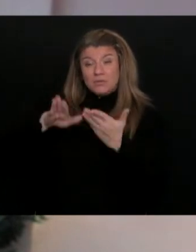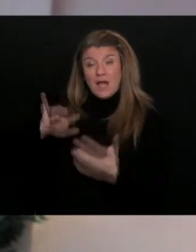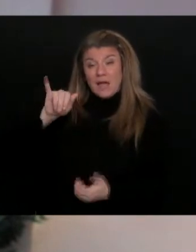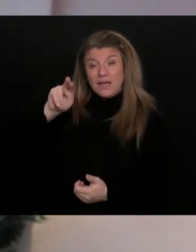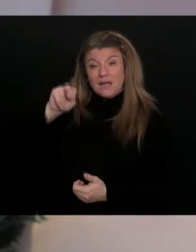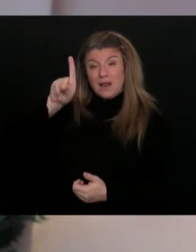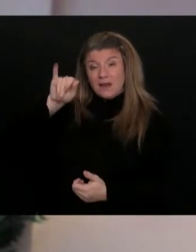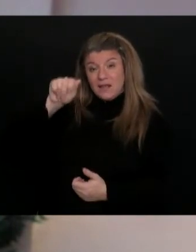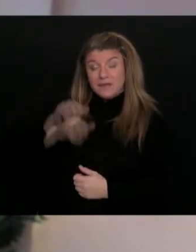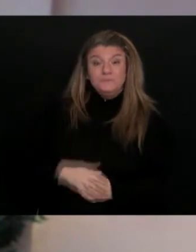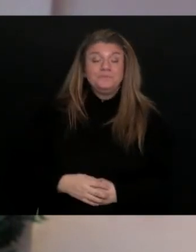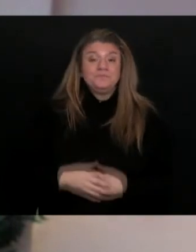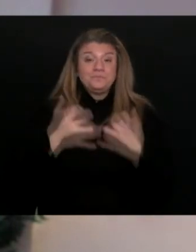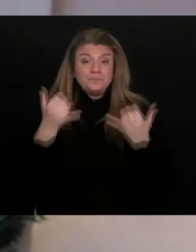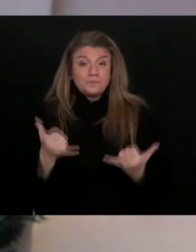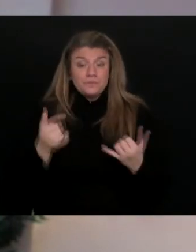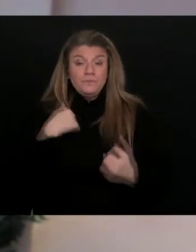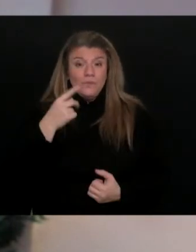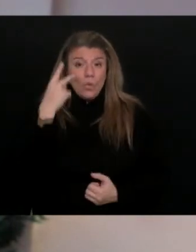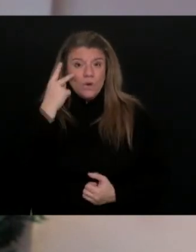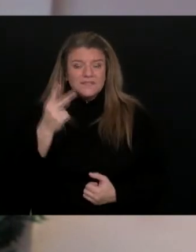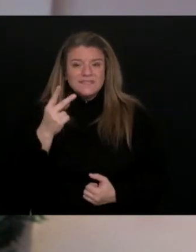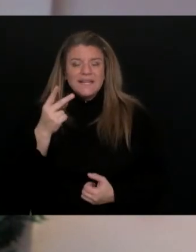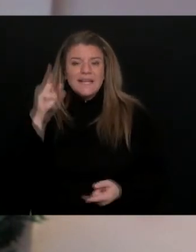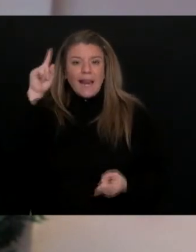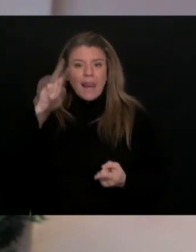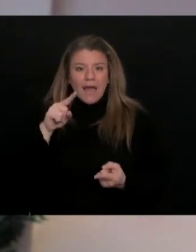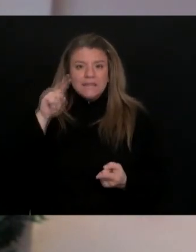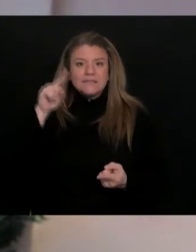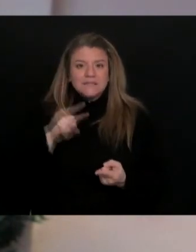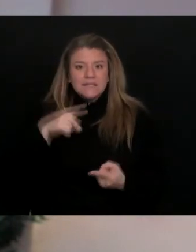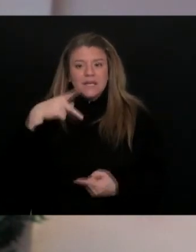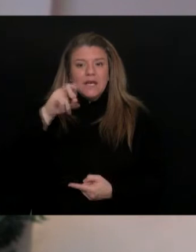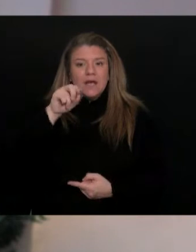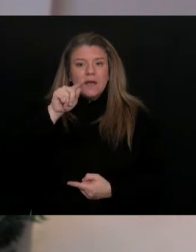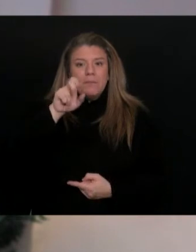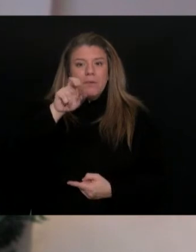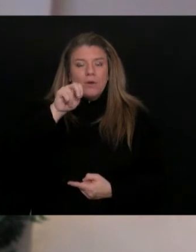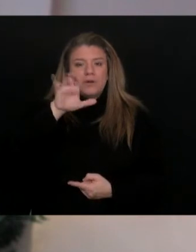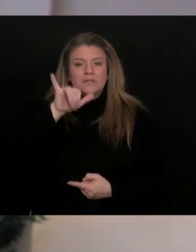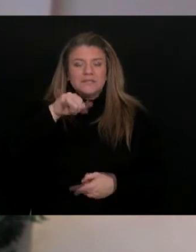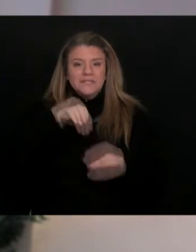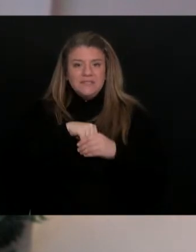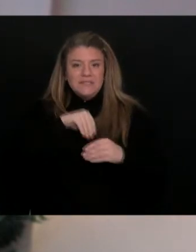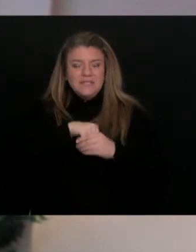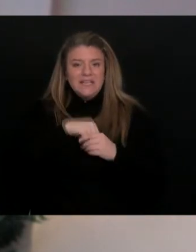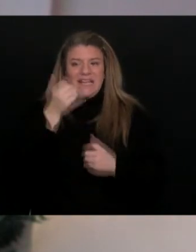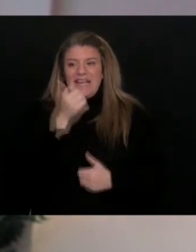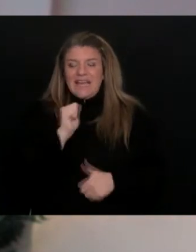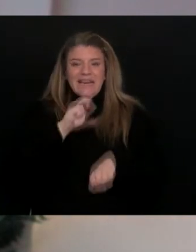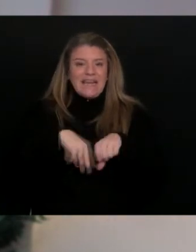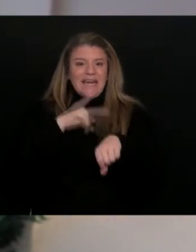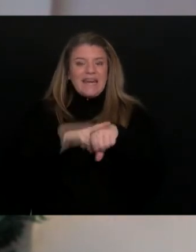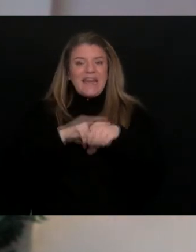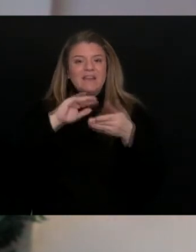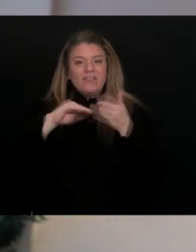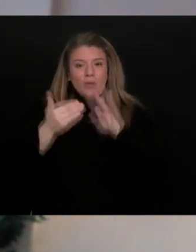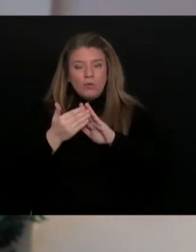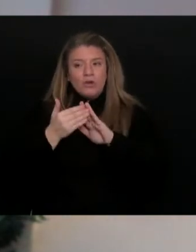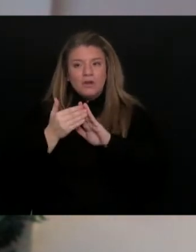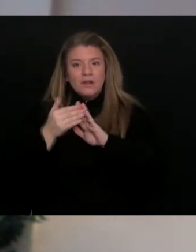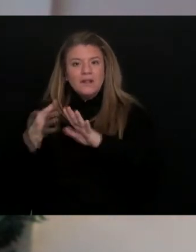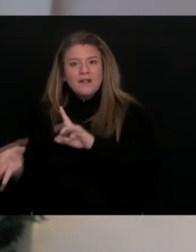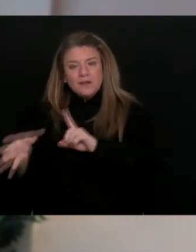think now what you're seeing is there's a loss of potency of that response. Any native immunity that was gained back in